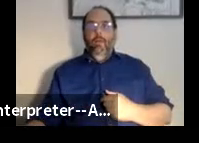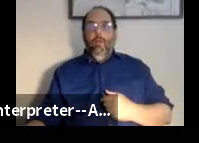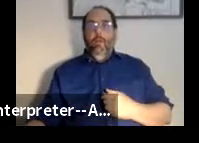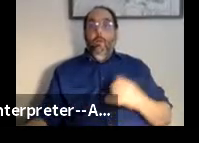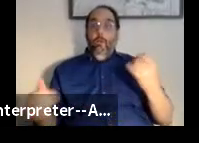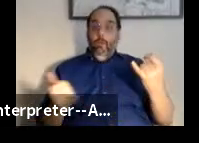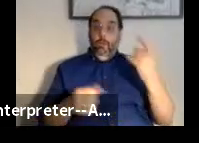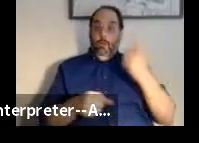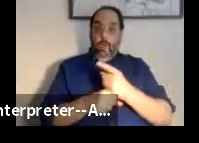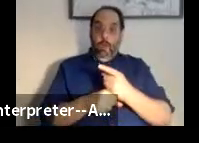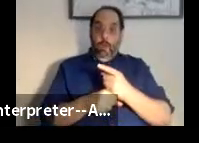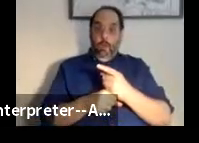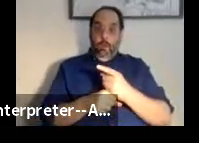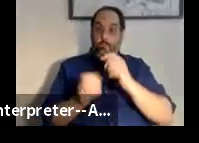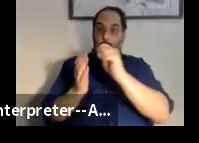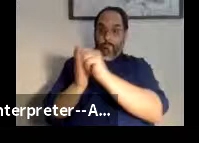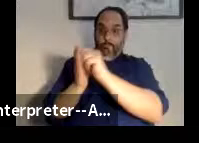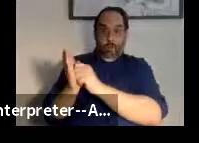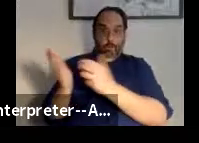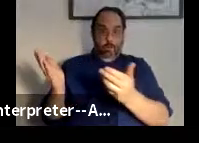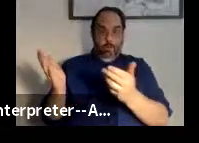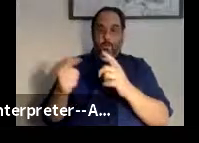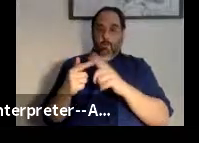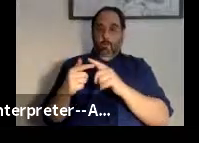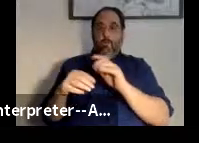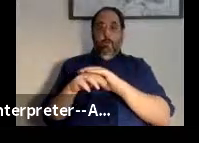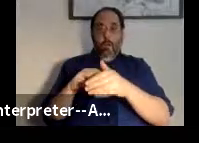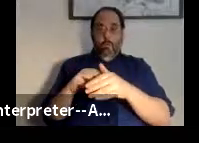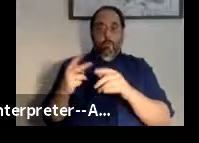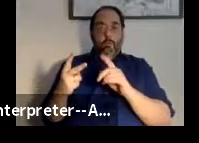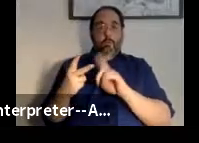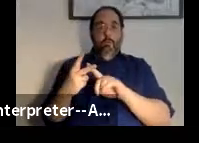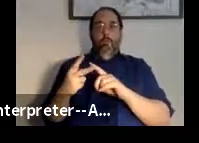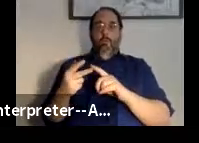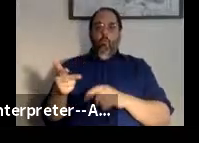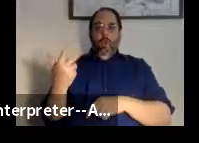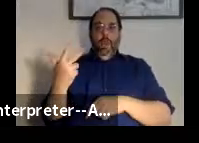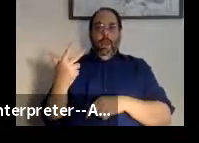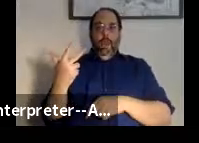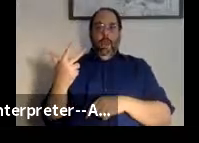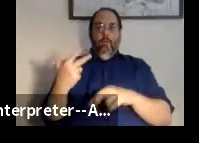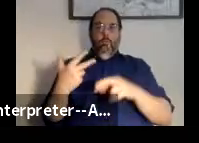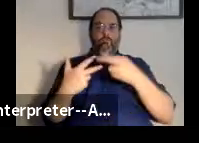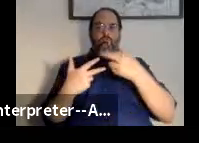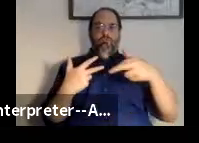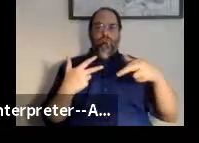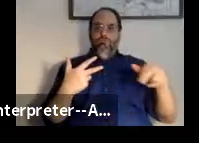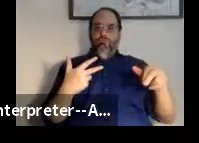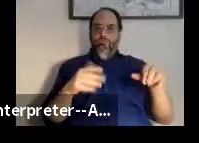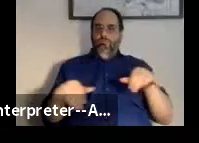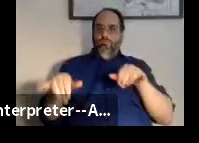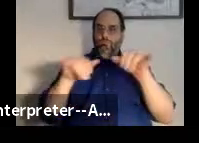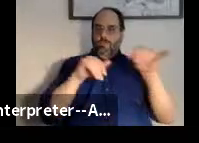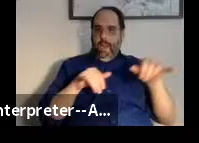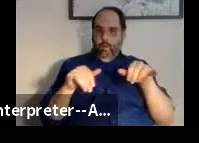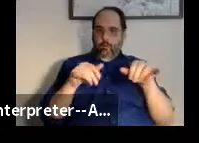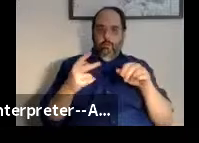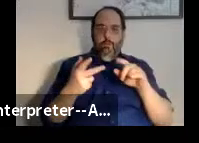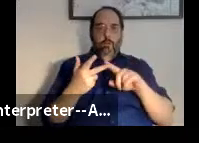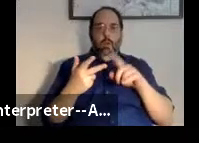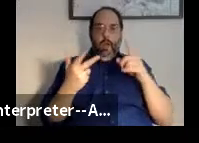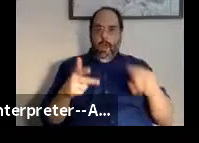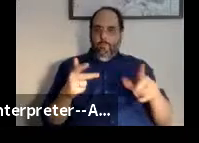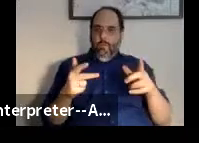the webinar is we're going to talk about the coverage. We're going to talk about 3 reference standards, what happens